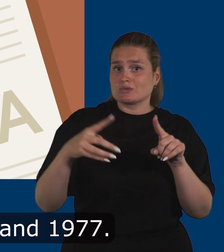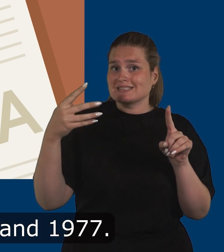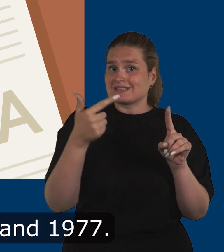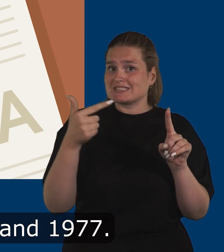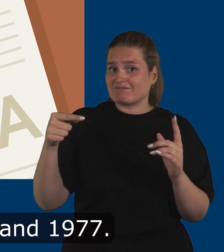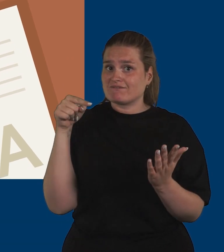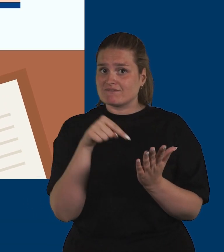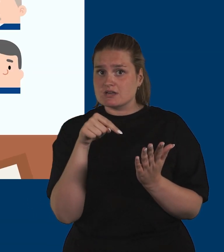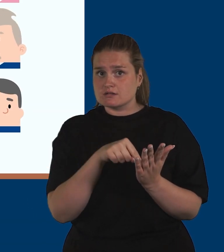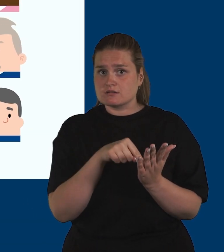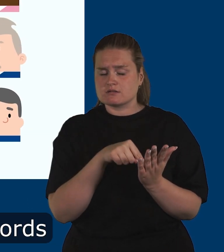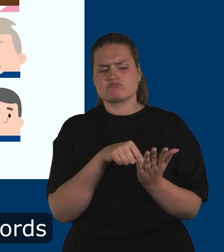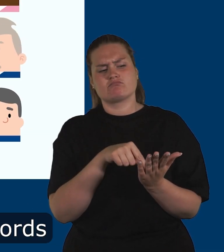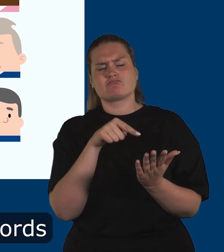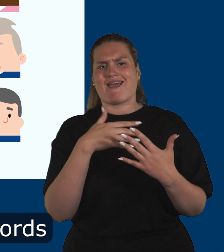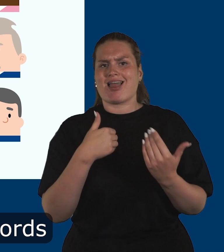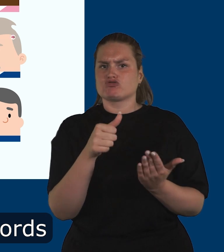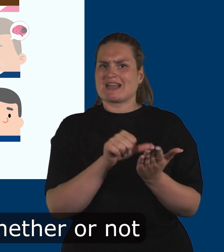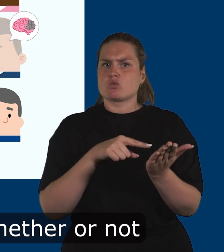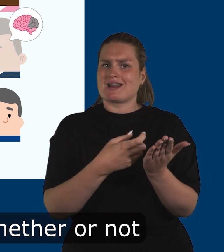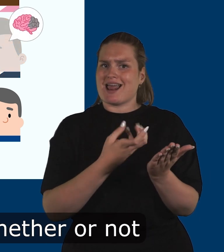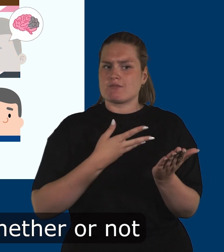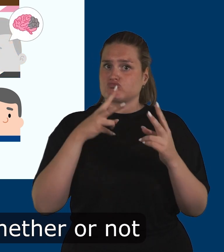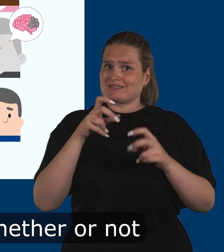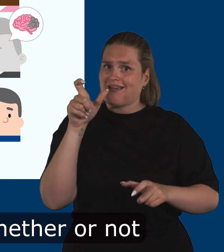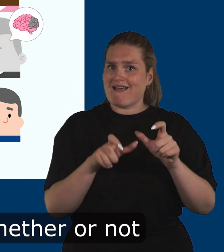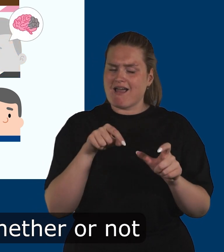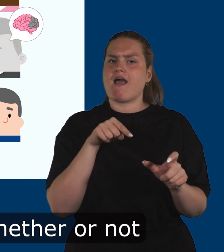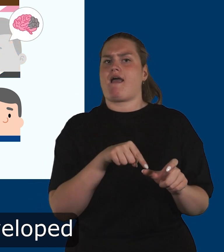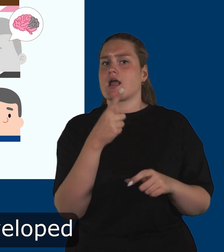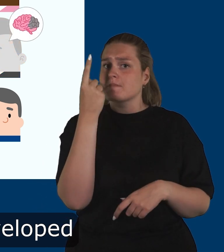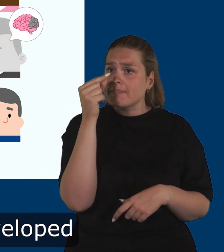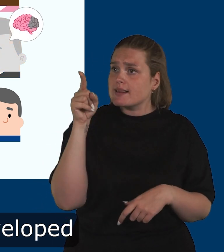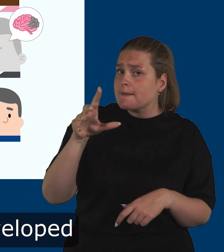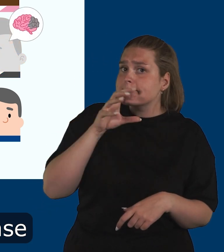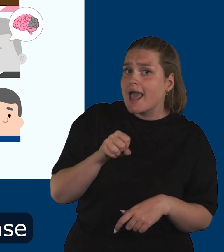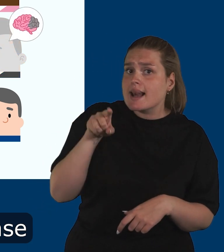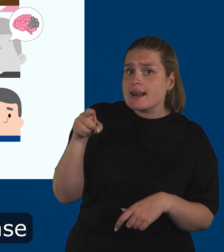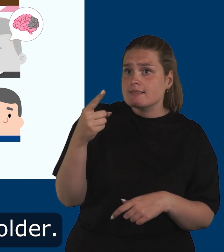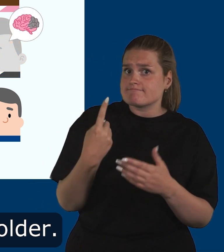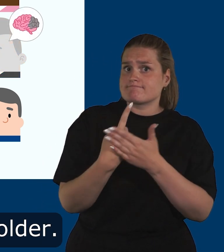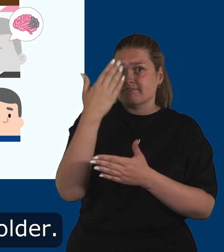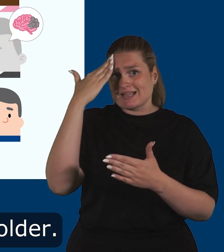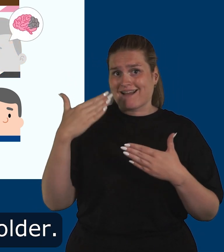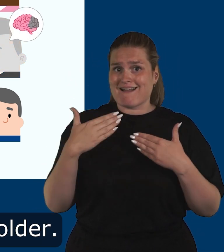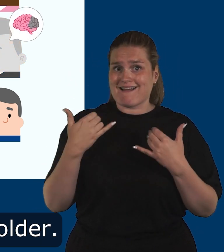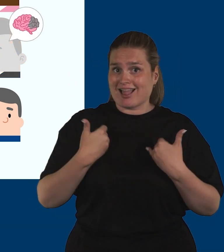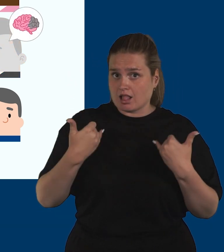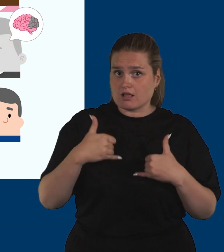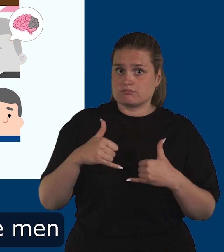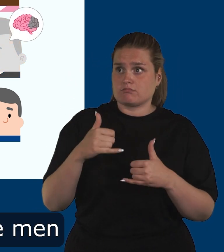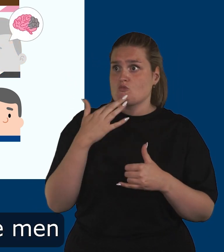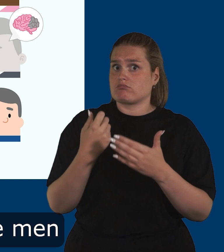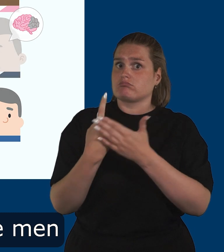1977 the health records told the researchers whether or not the men had developed a brain disease when they got older